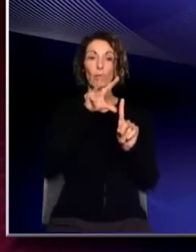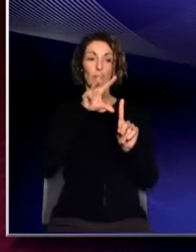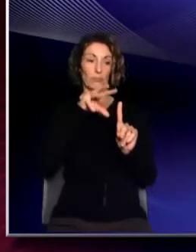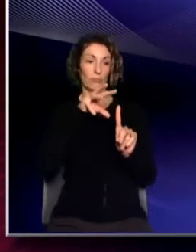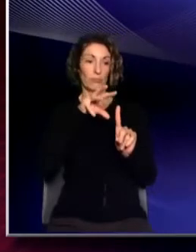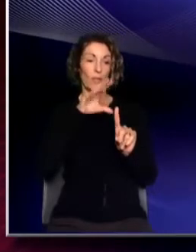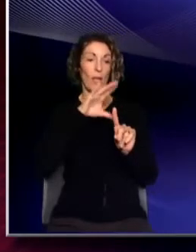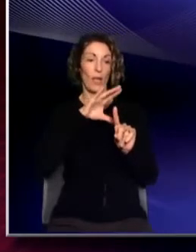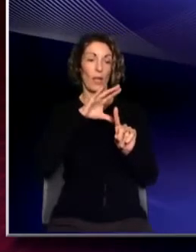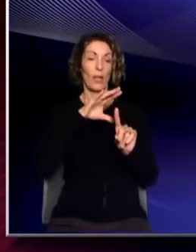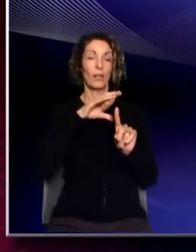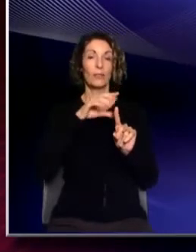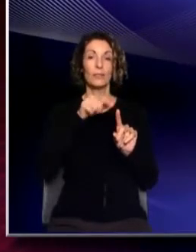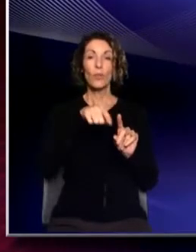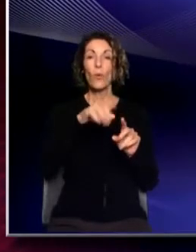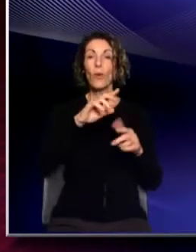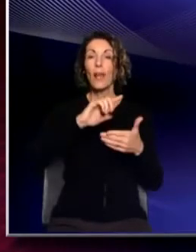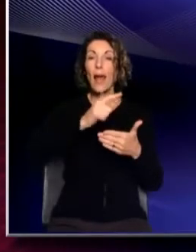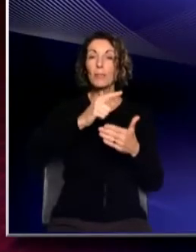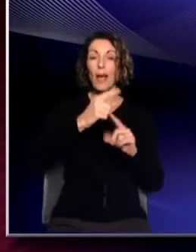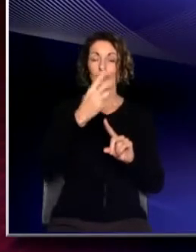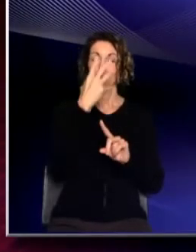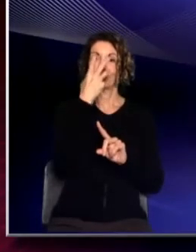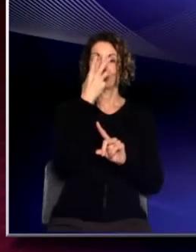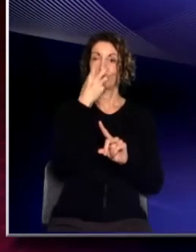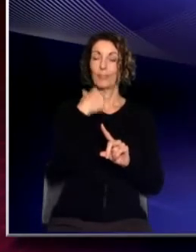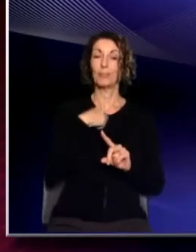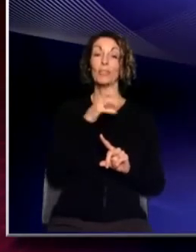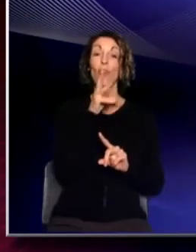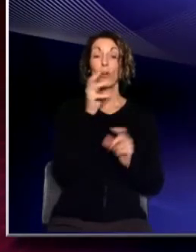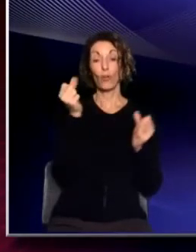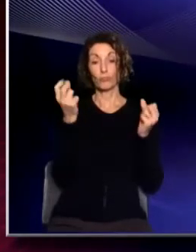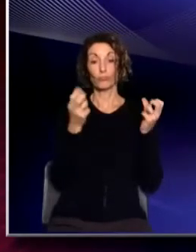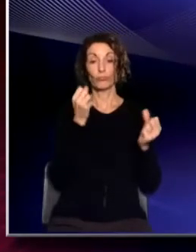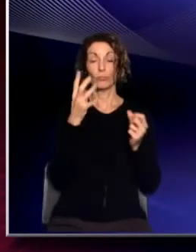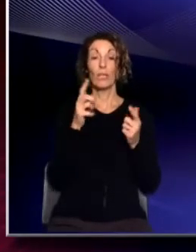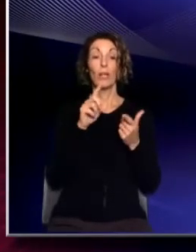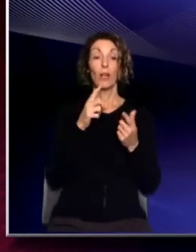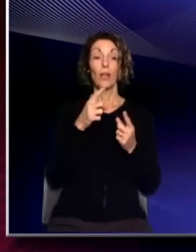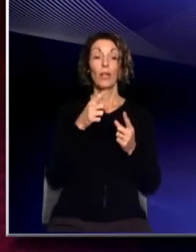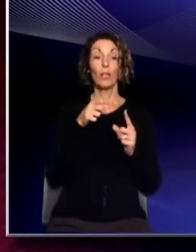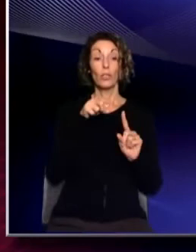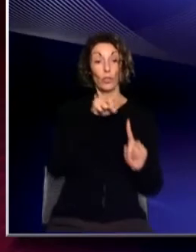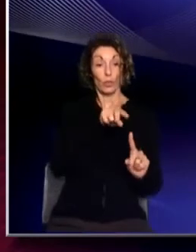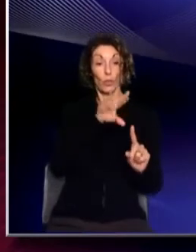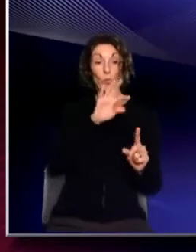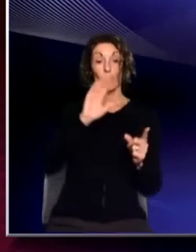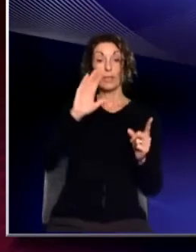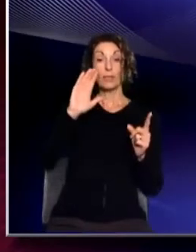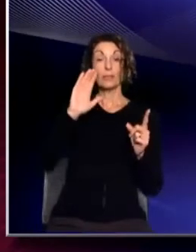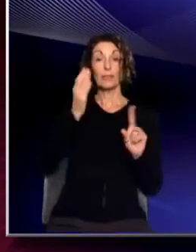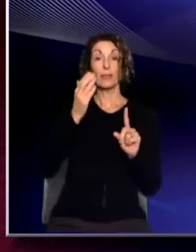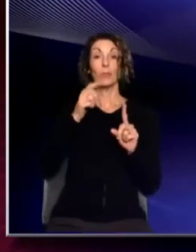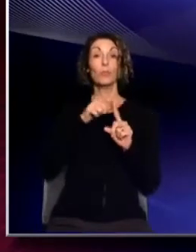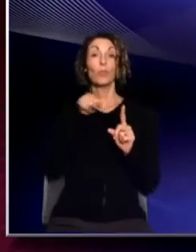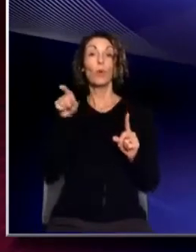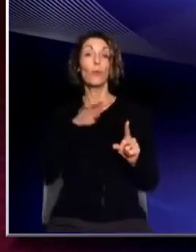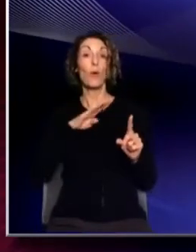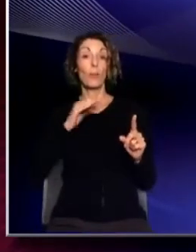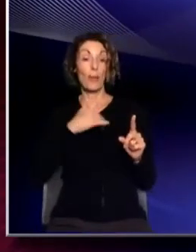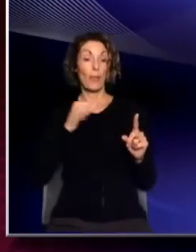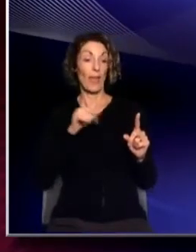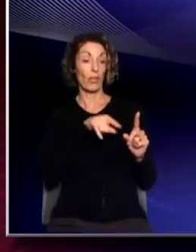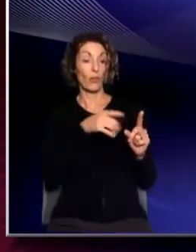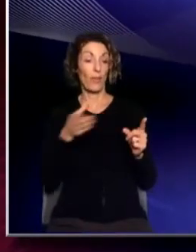camera from the computer monitor. So therefore, your image then would appear to the board members who are here present. Now, I understand